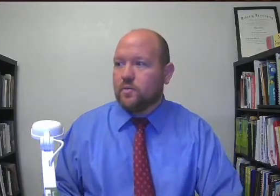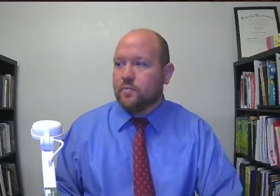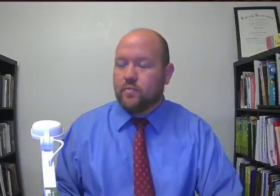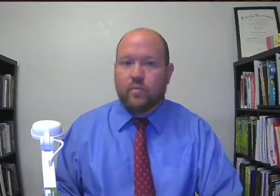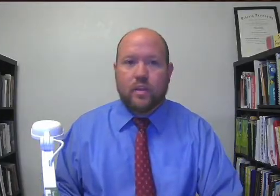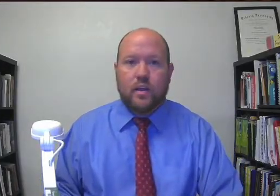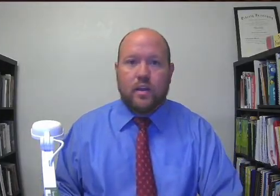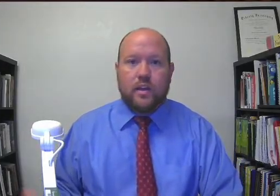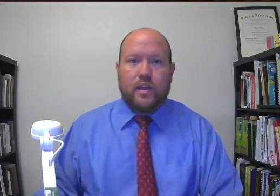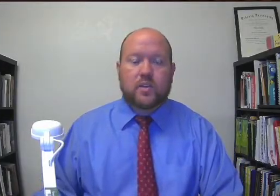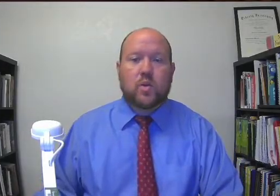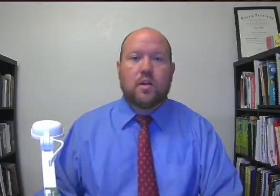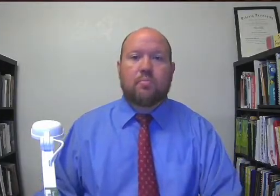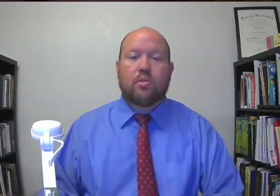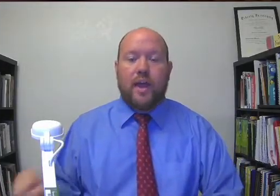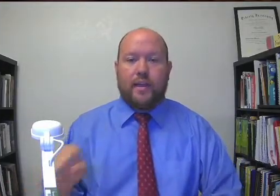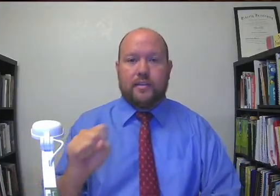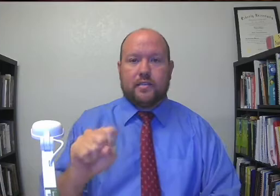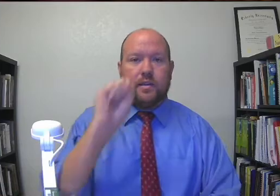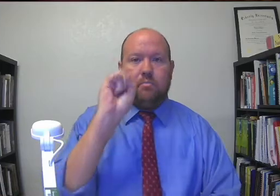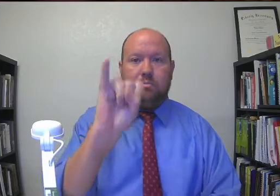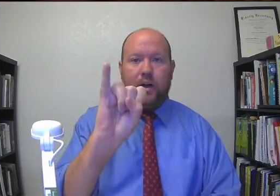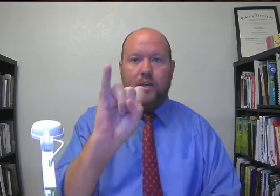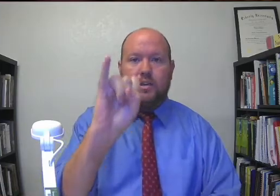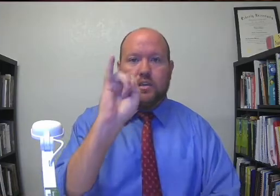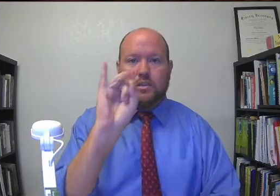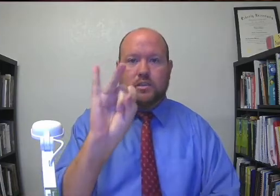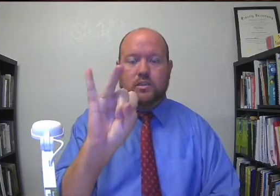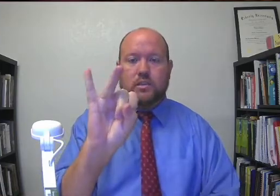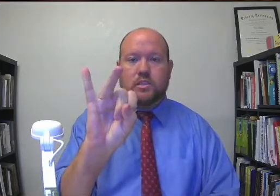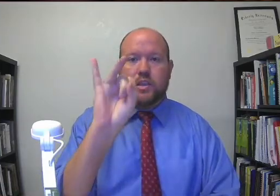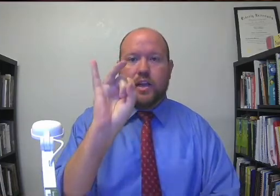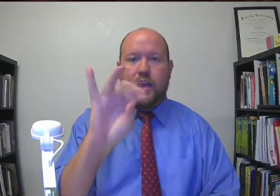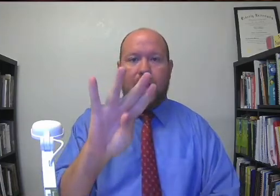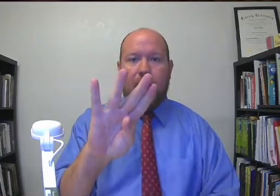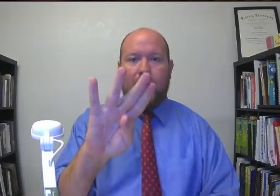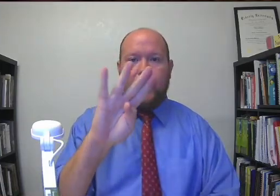Physical. Next word, praise.